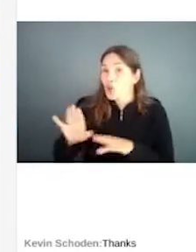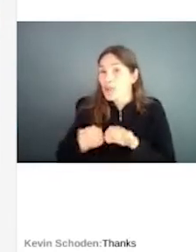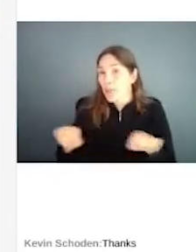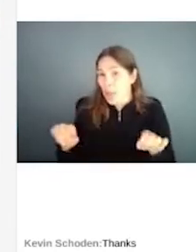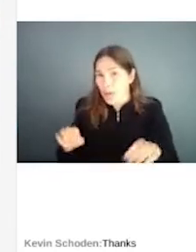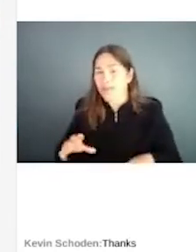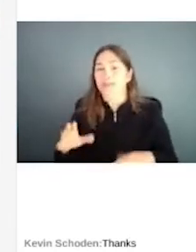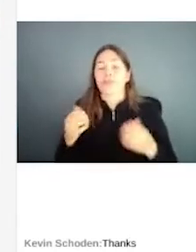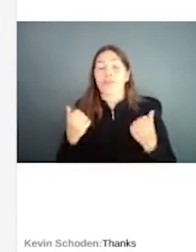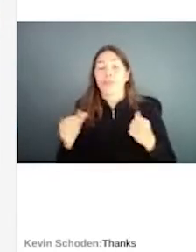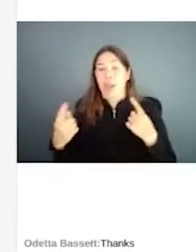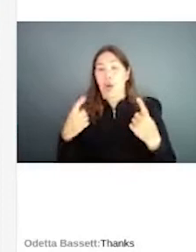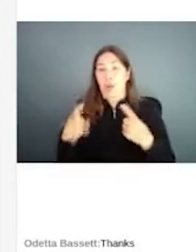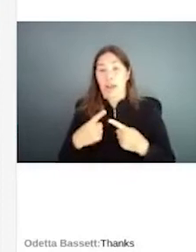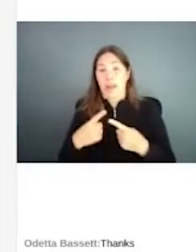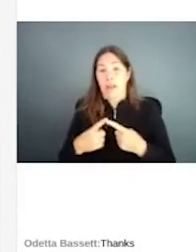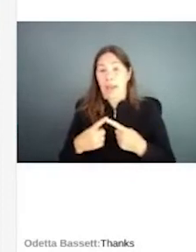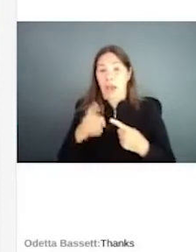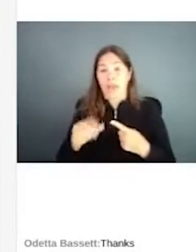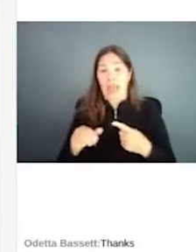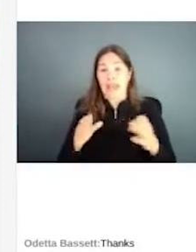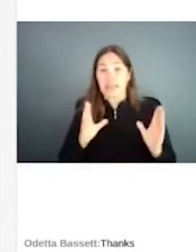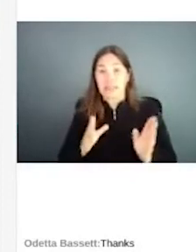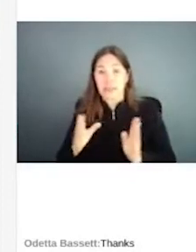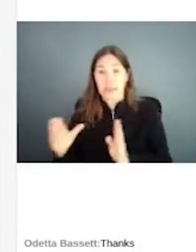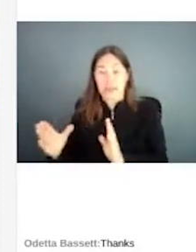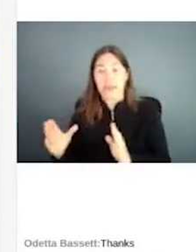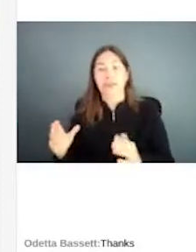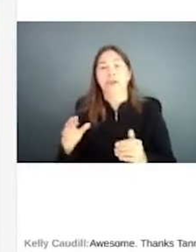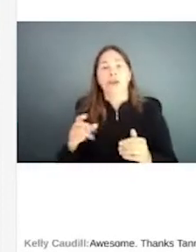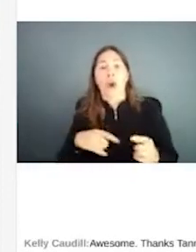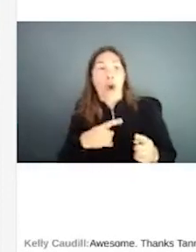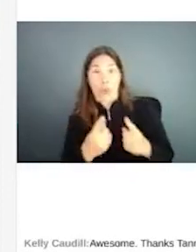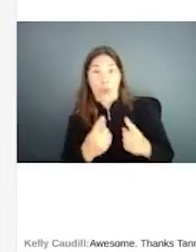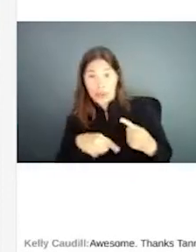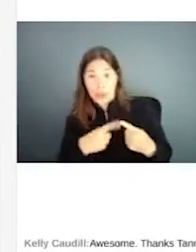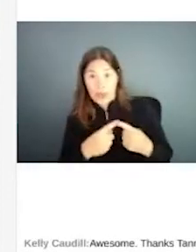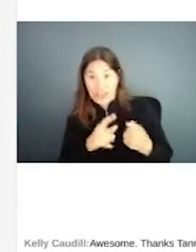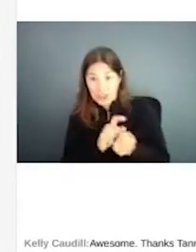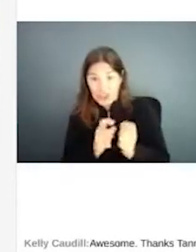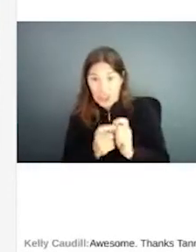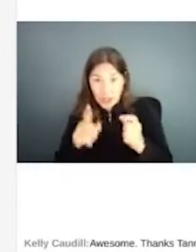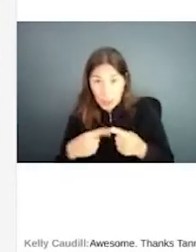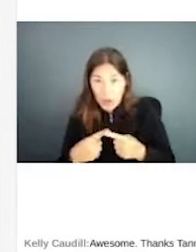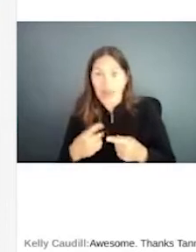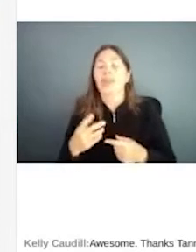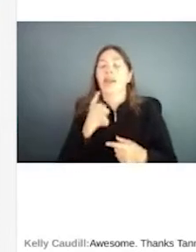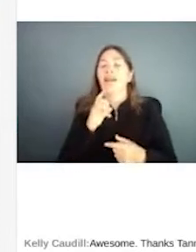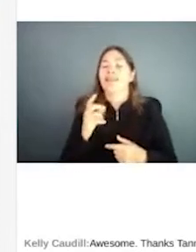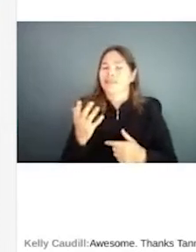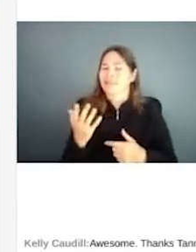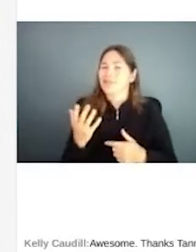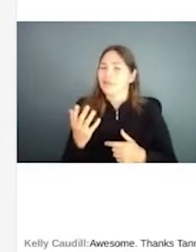So any questions on sequencing? So the big question is, well, when is this going to change? Here's the 2 sides of the coin